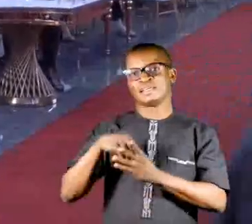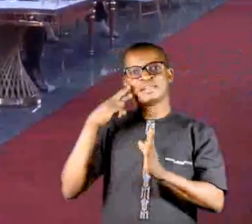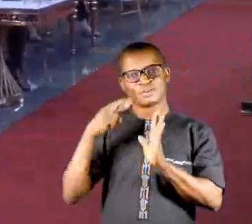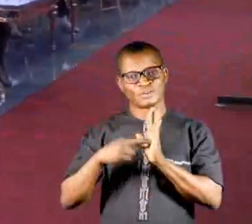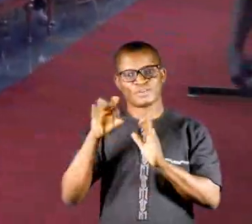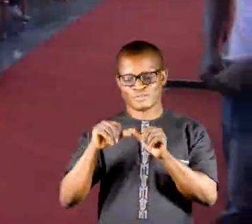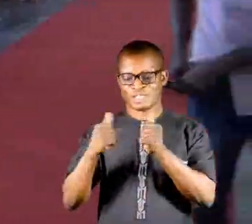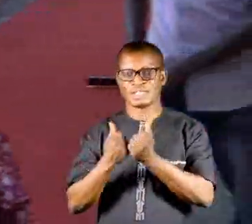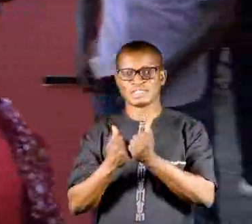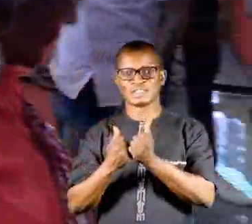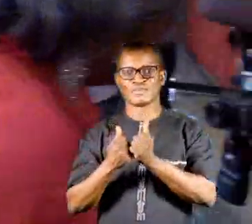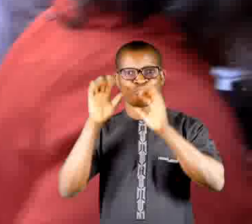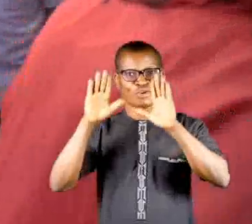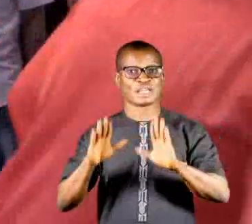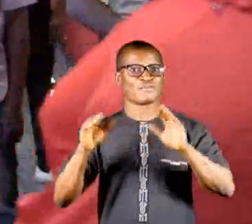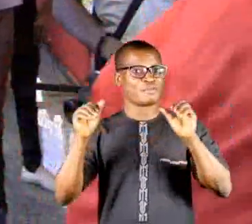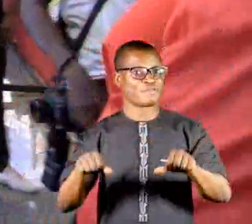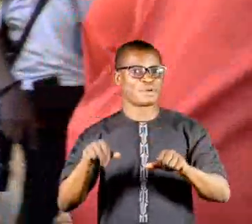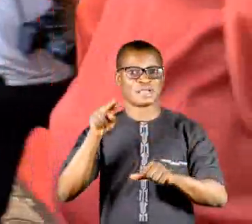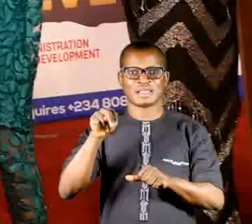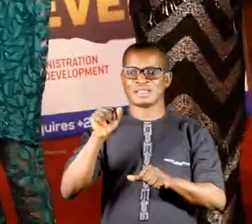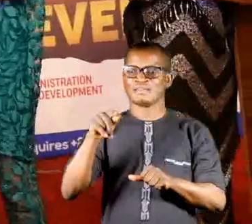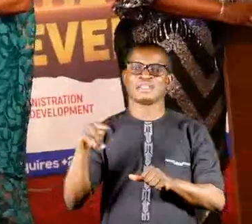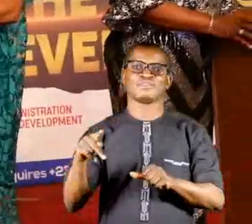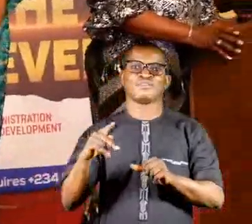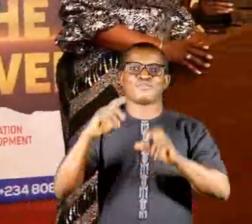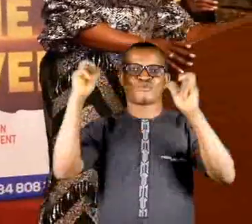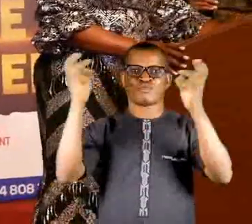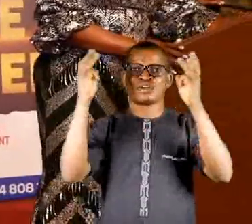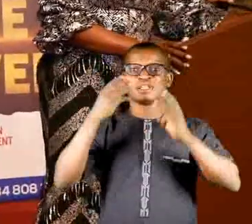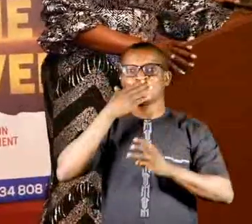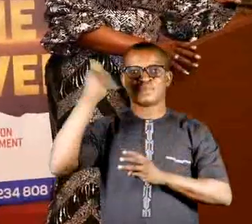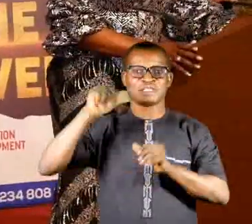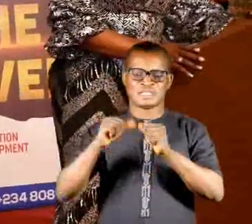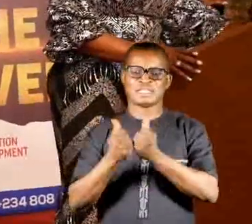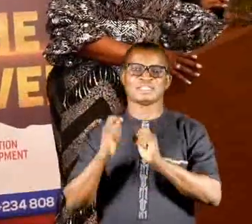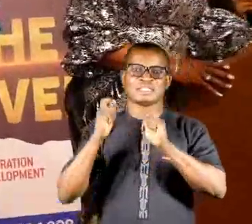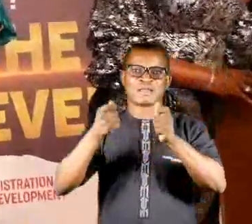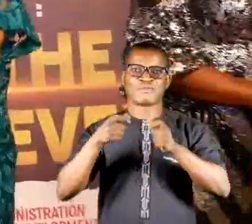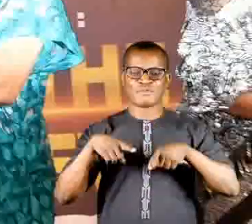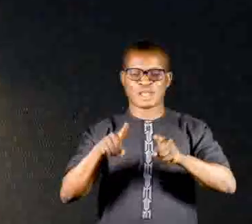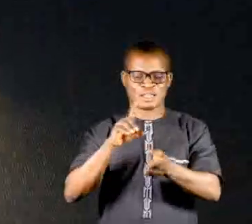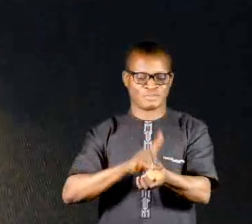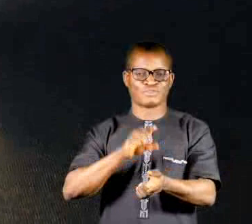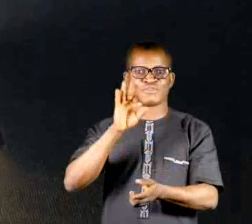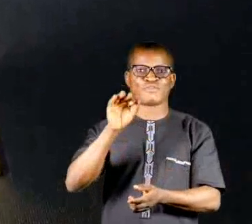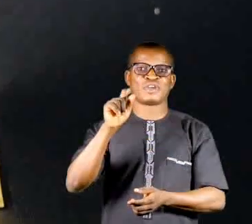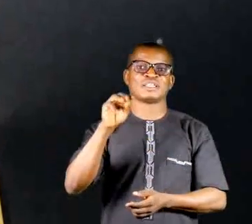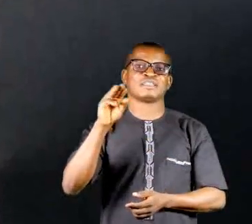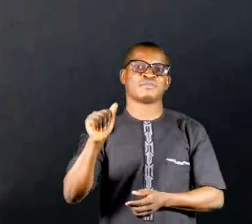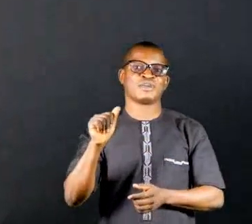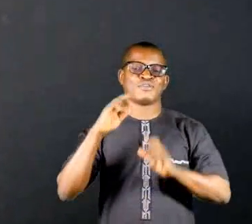In recognition of the agency's phenomenal performance, NAPTIP won the Best Agency Award, while Dr. Fatima Waziri